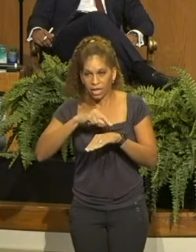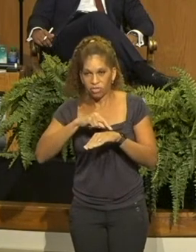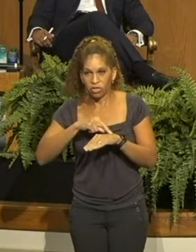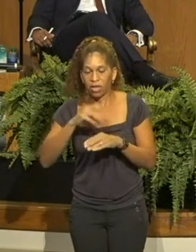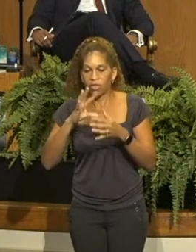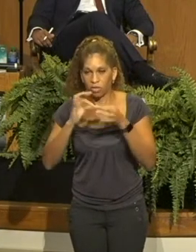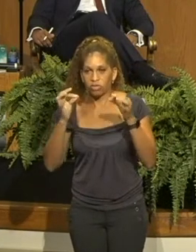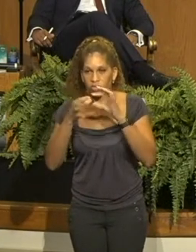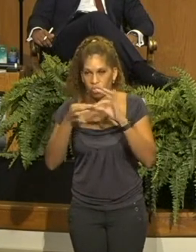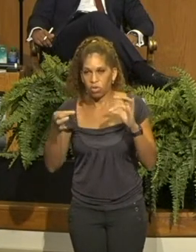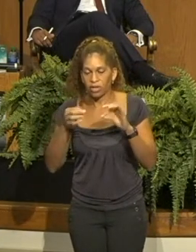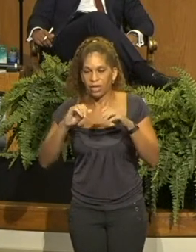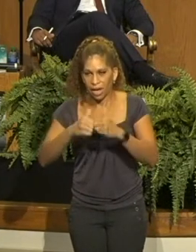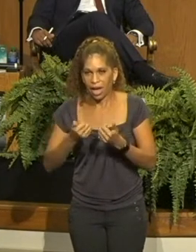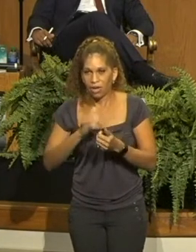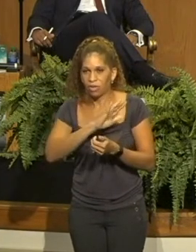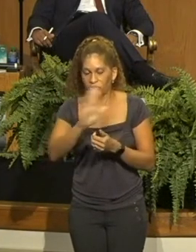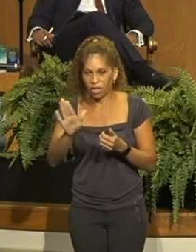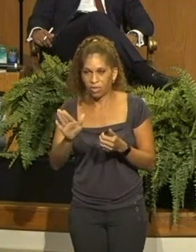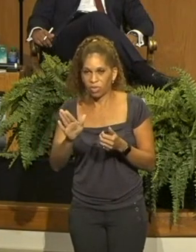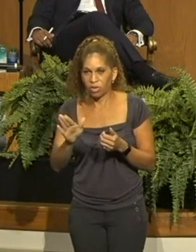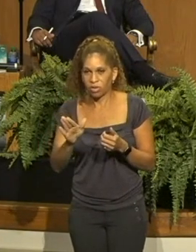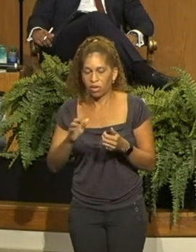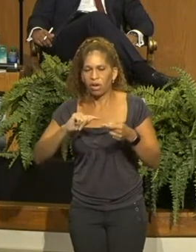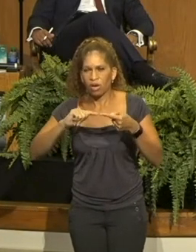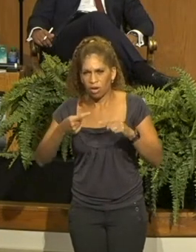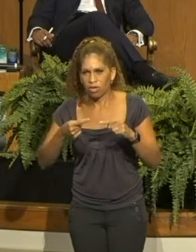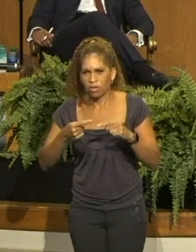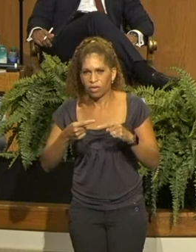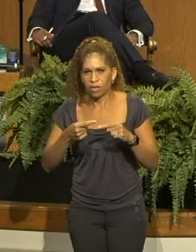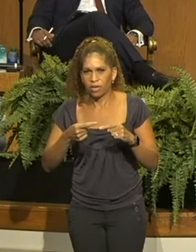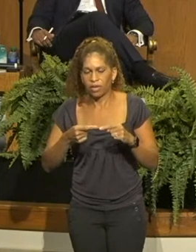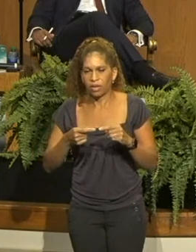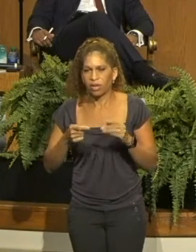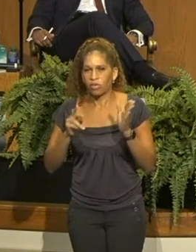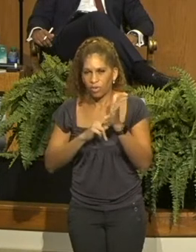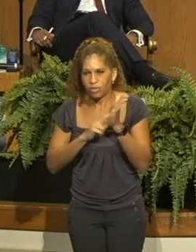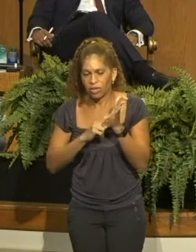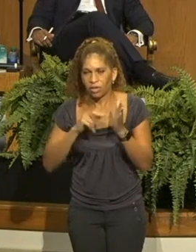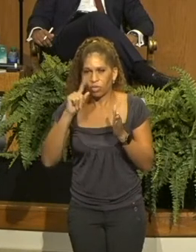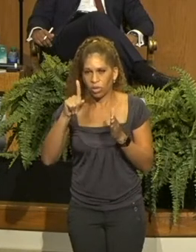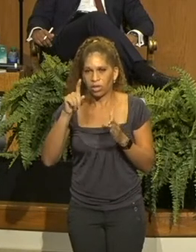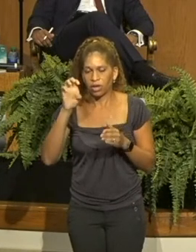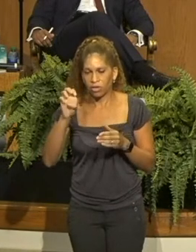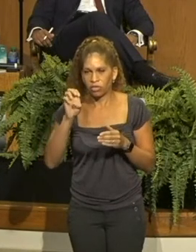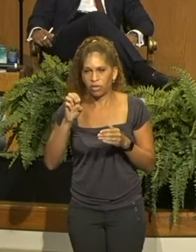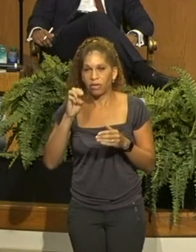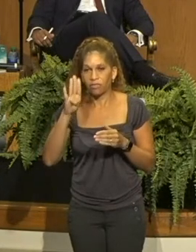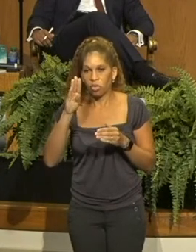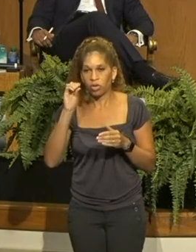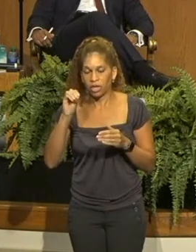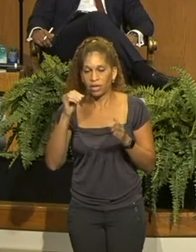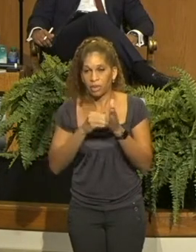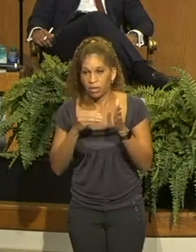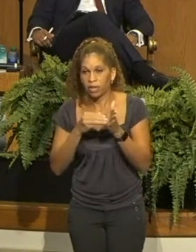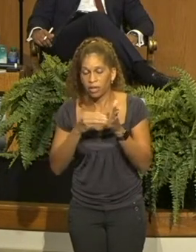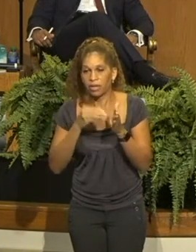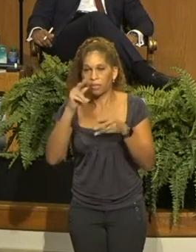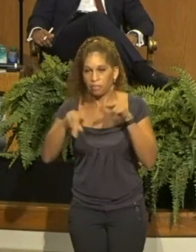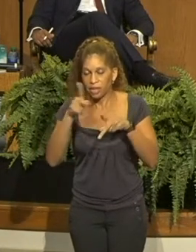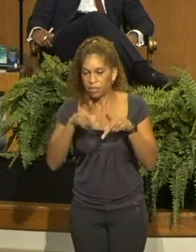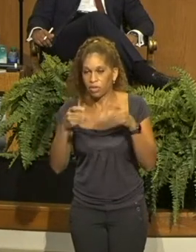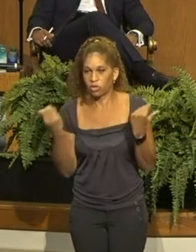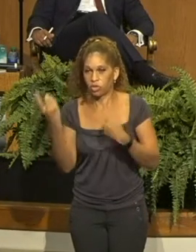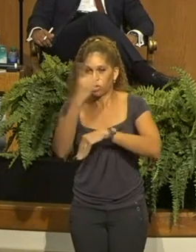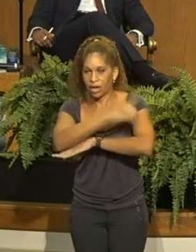stories and how they were impacted, how they represented the 140 million people in this country